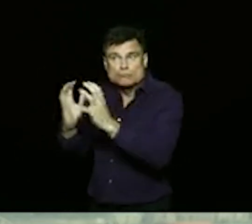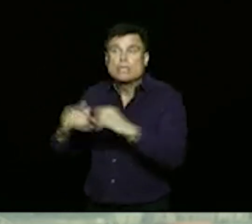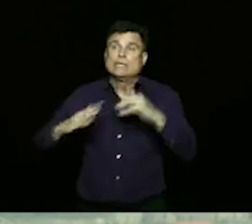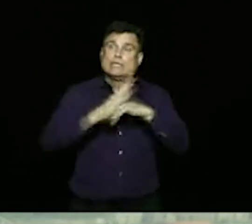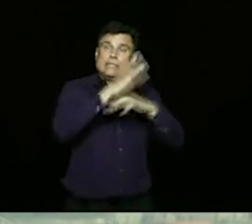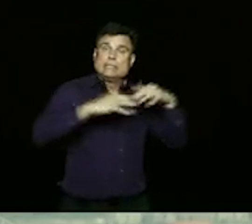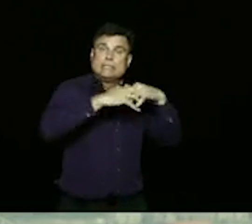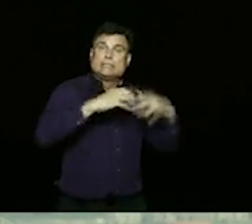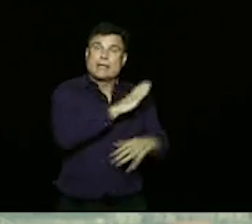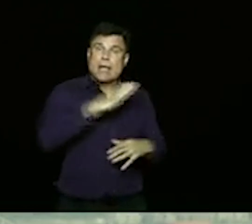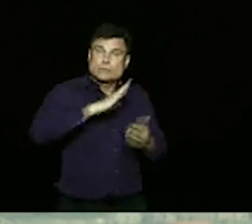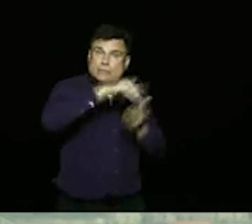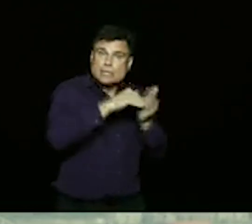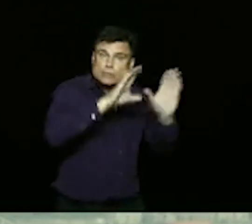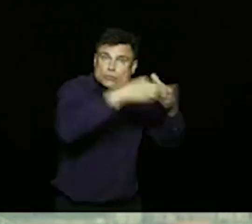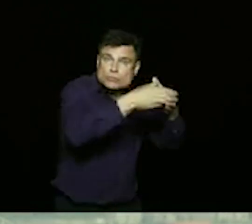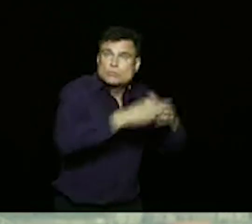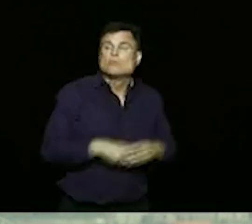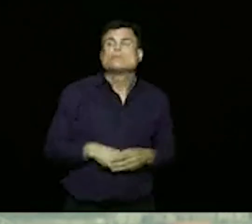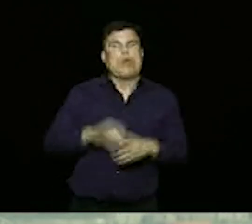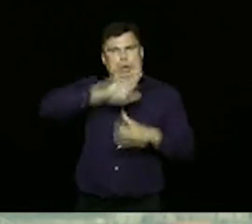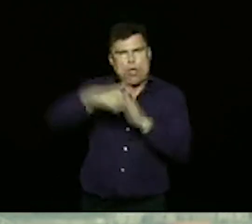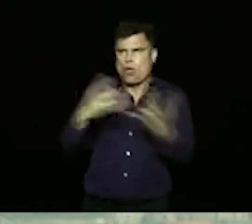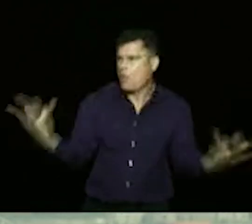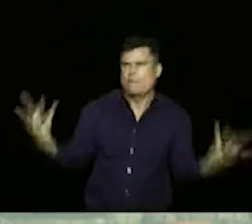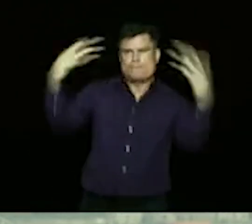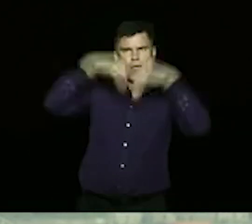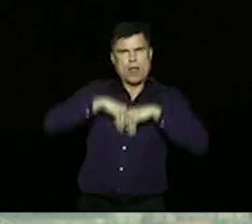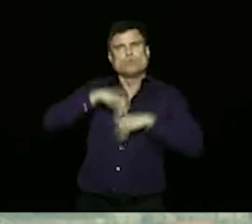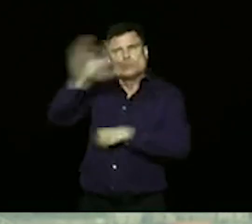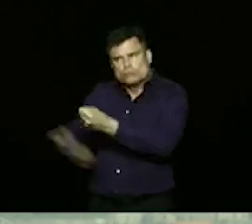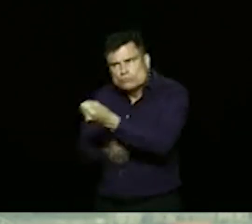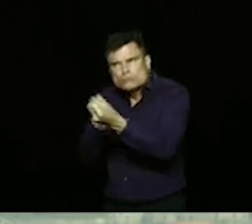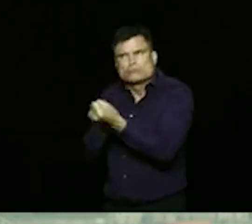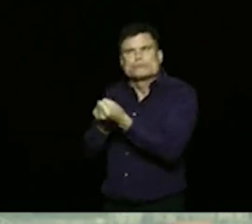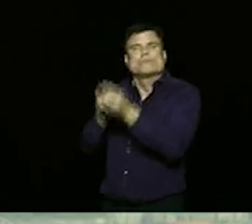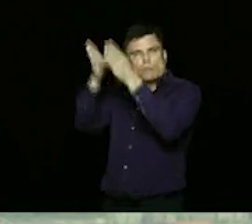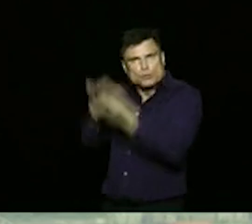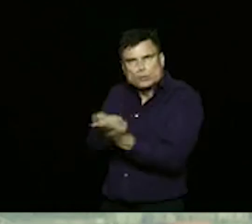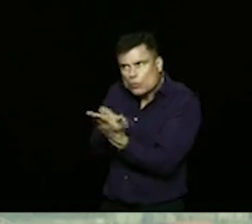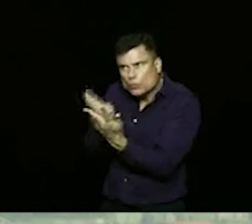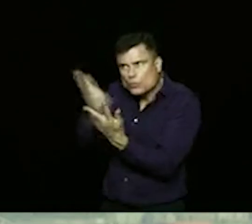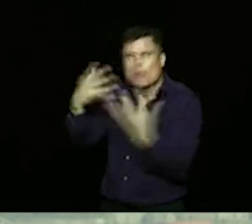to continue and expand on that while we address the specific allegations being made here.